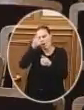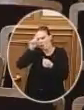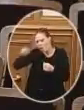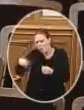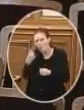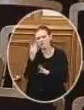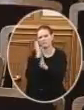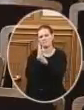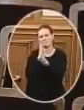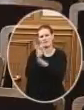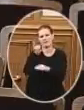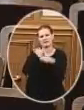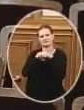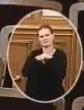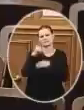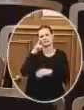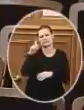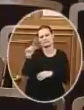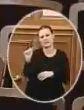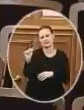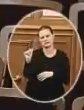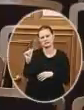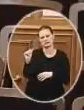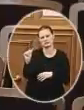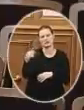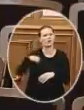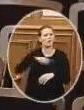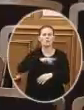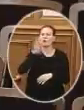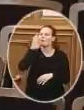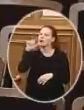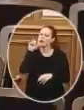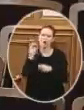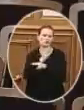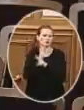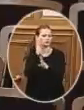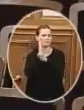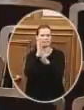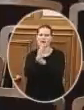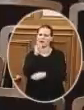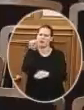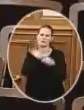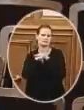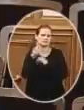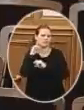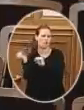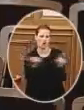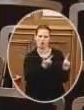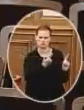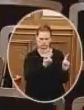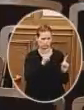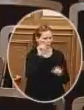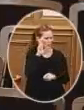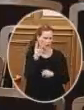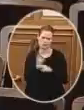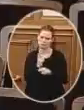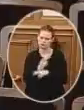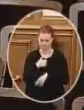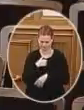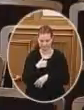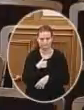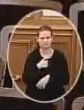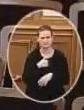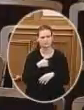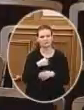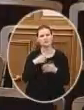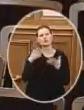accessible facilities. If the question is, will there be enough above and beyond to make sure that people with disabilities aren't stranded because there's not